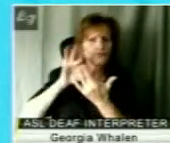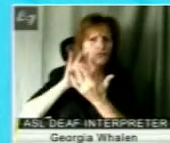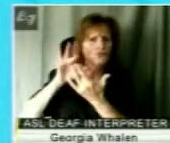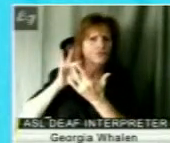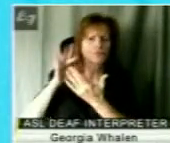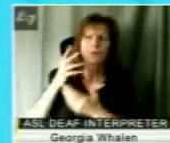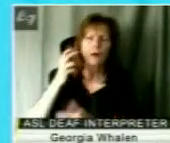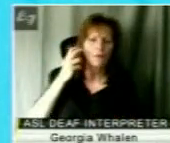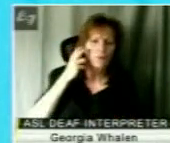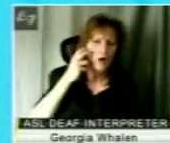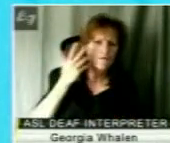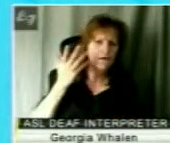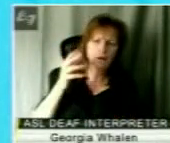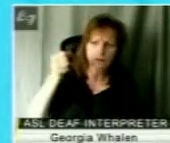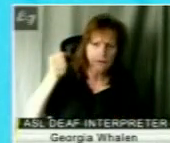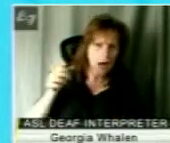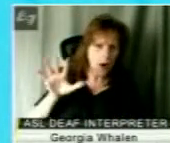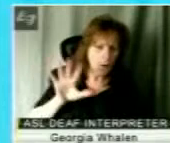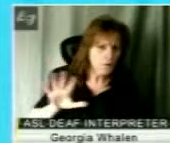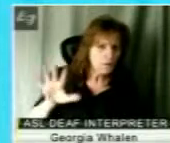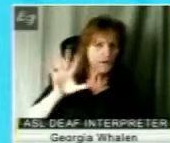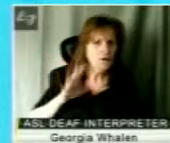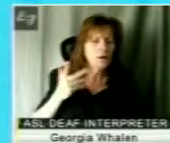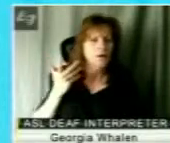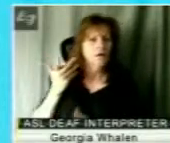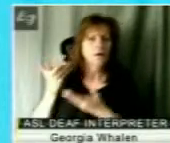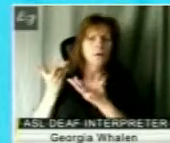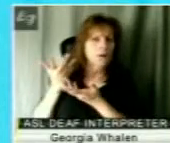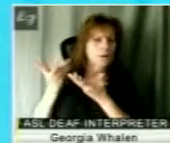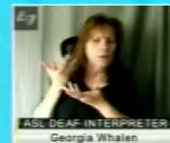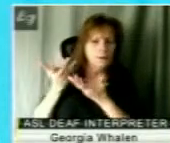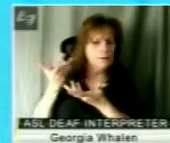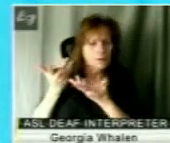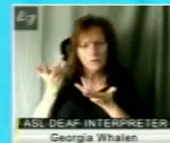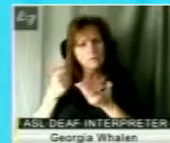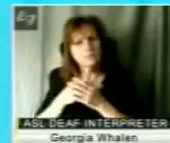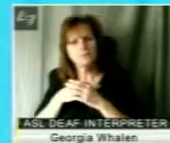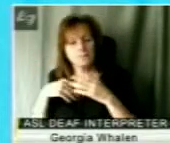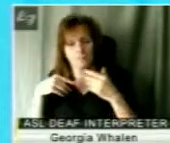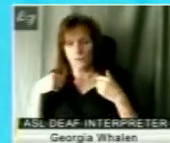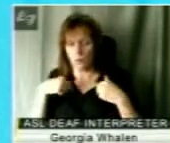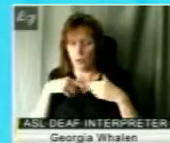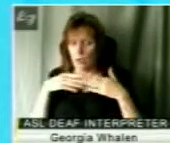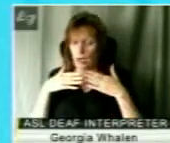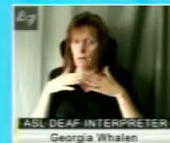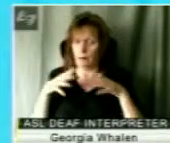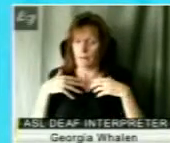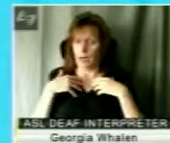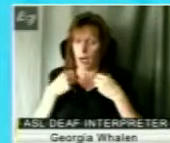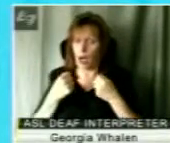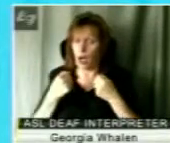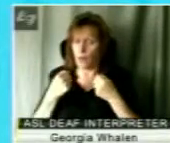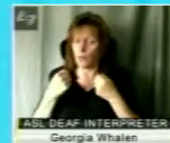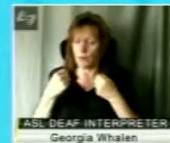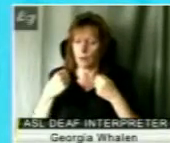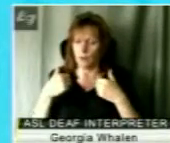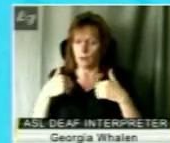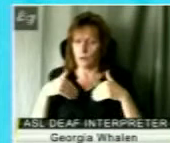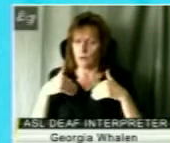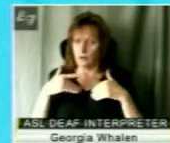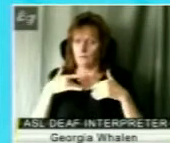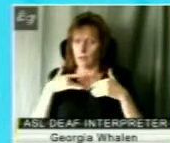Norfolk, when we hear what's going on, are there supports we can provide? We're all strapped in public health, but we all know that we have to work hard